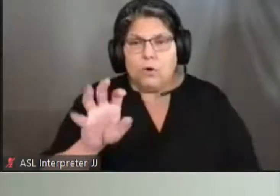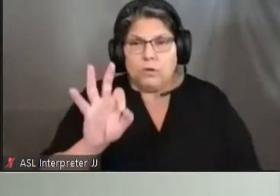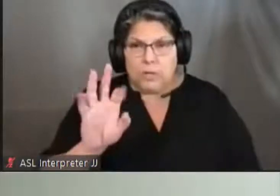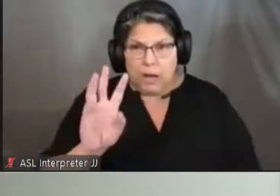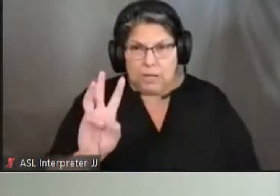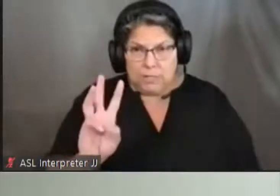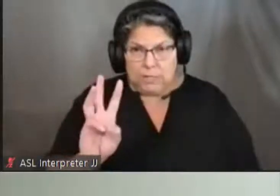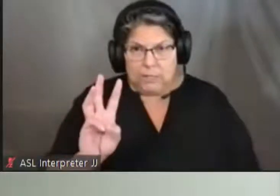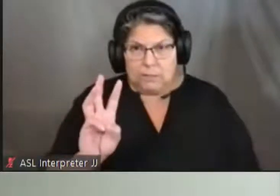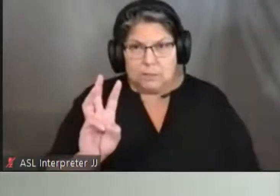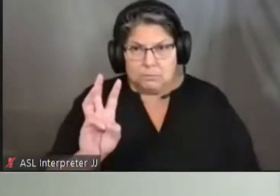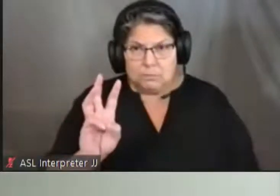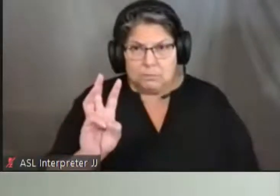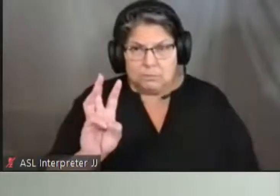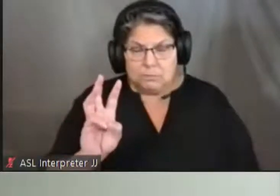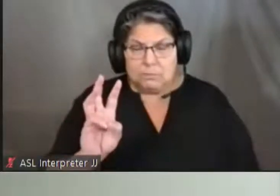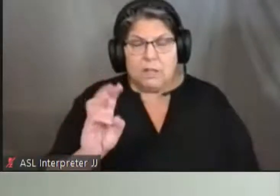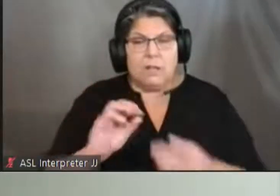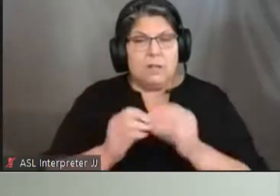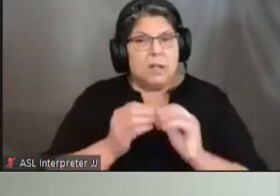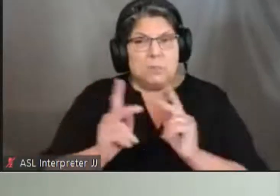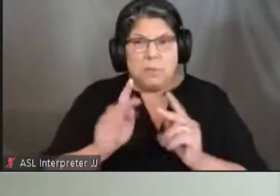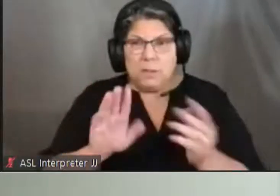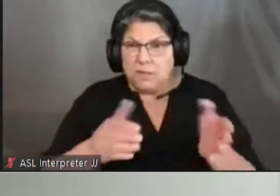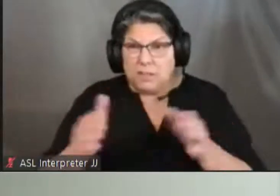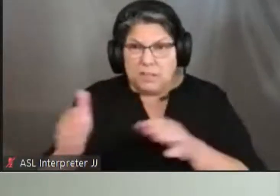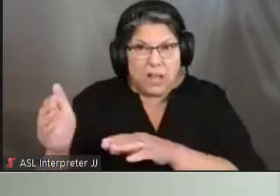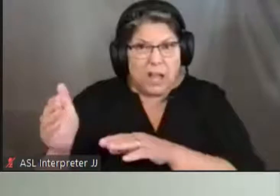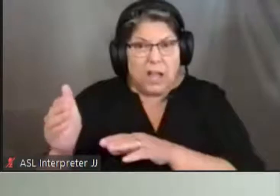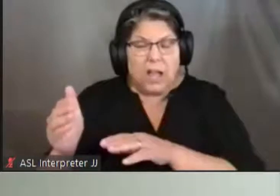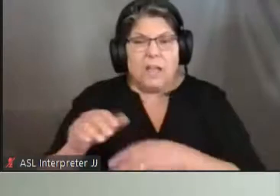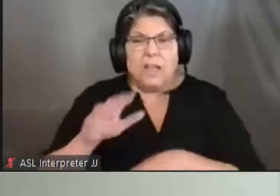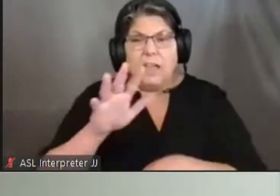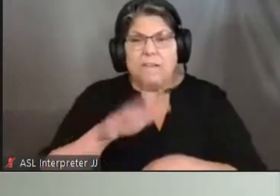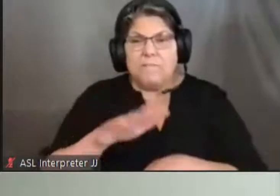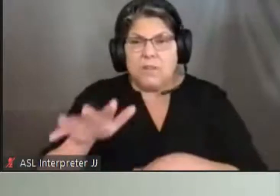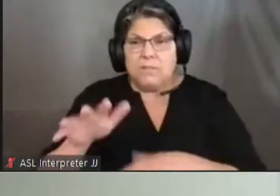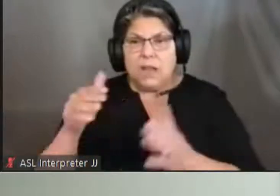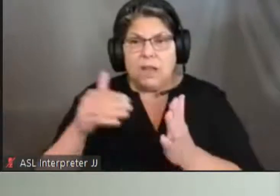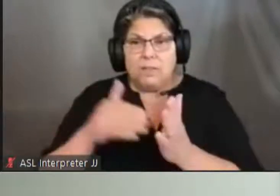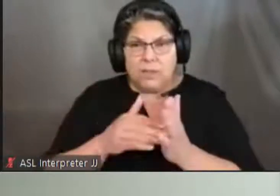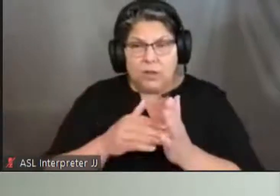3,532,496, and the deaths at this point are